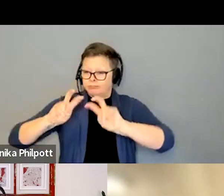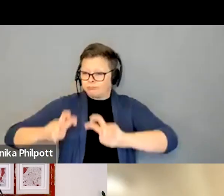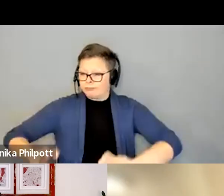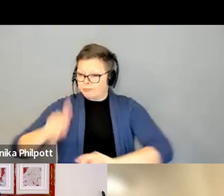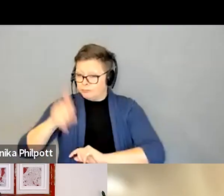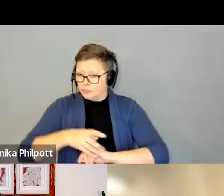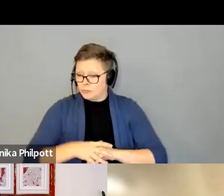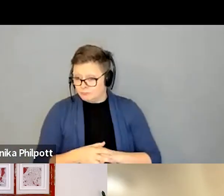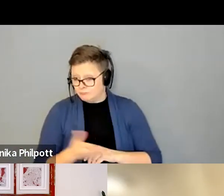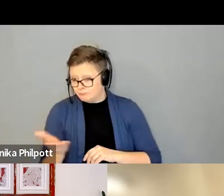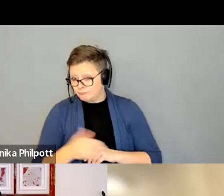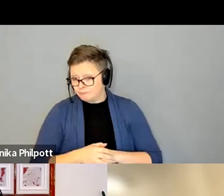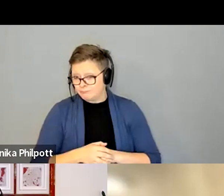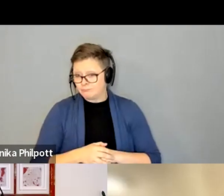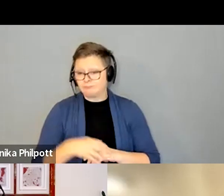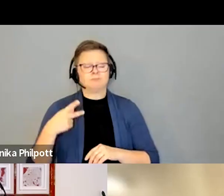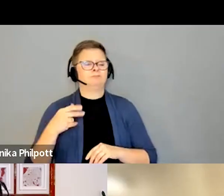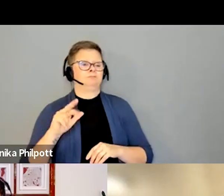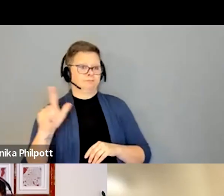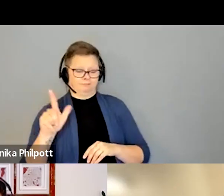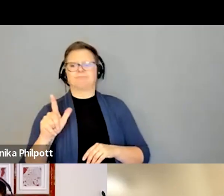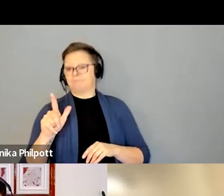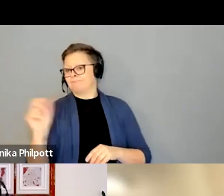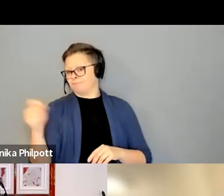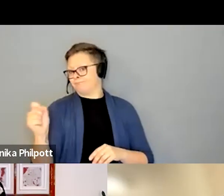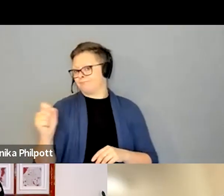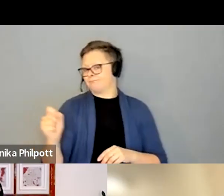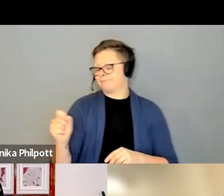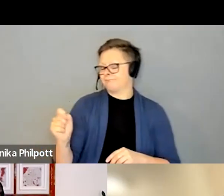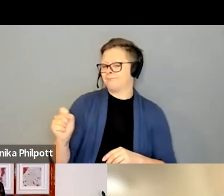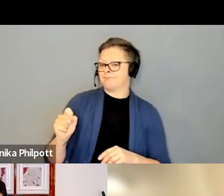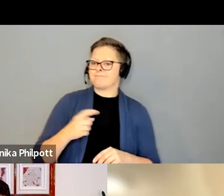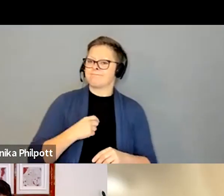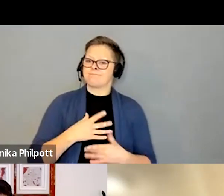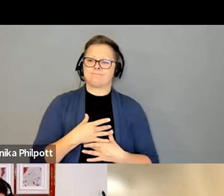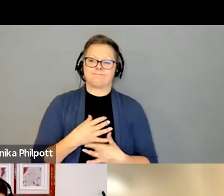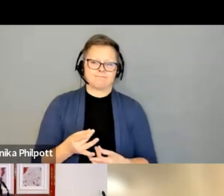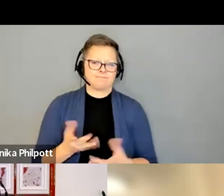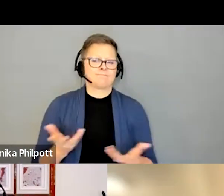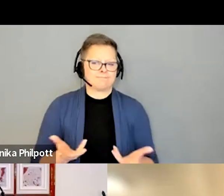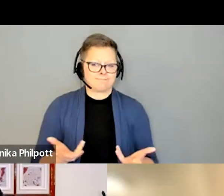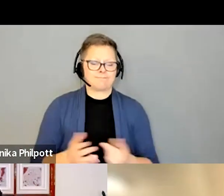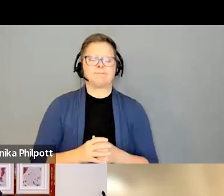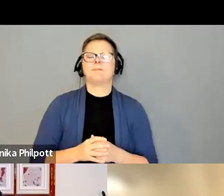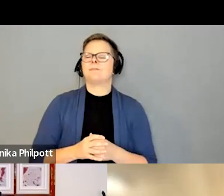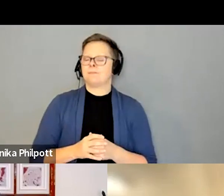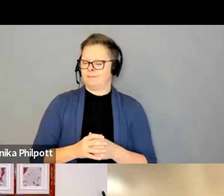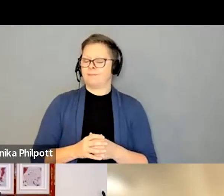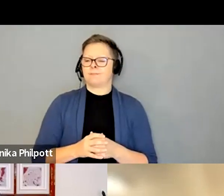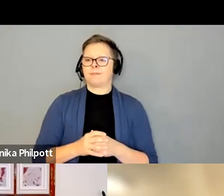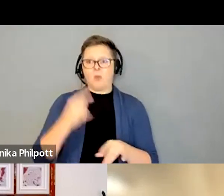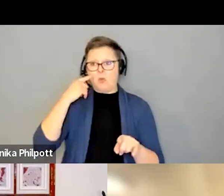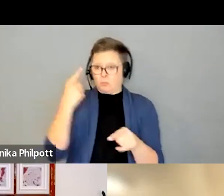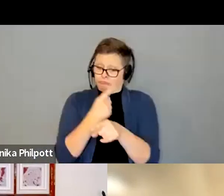investigation? Yeah, I'd be interested to see the other side of the coin. I think we're asking the